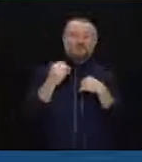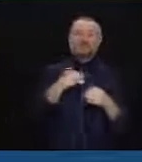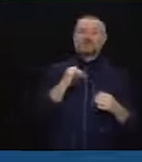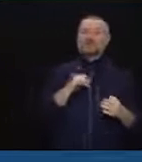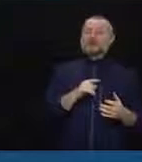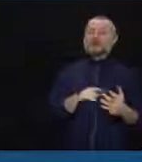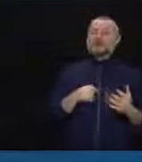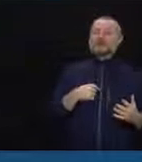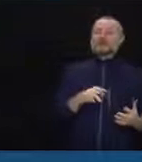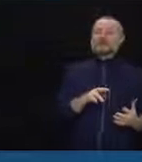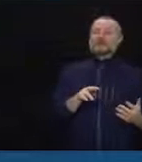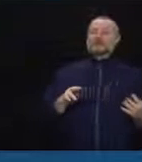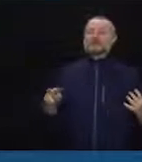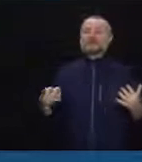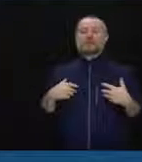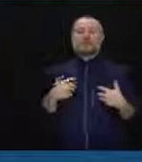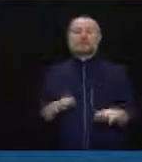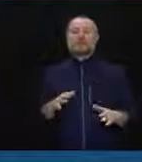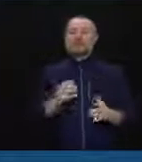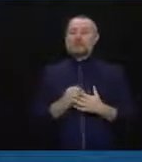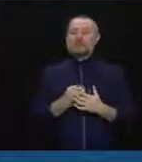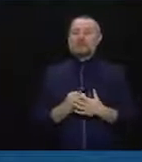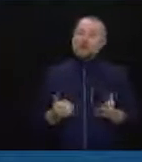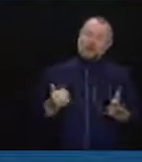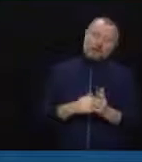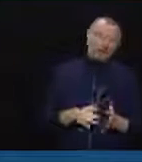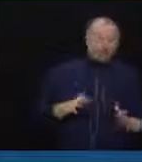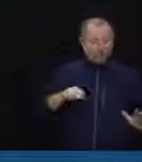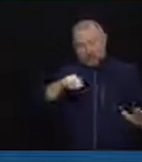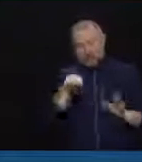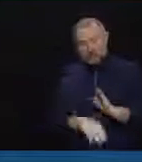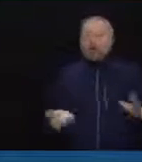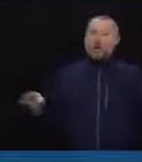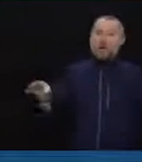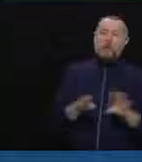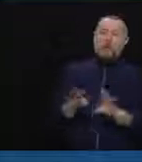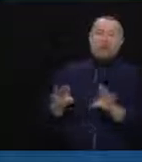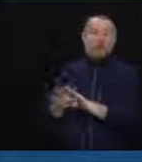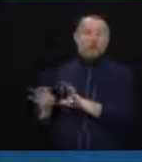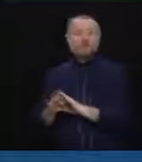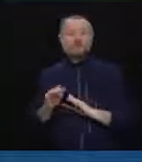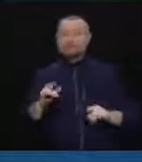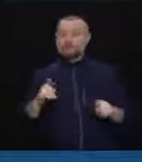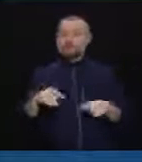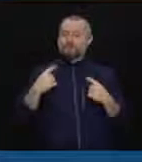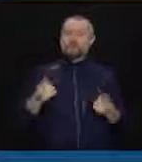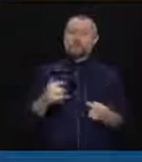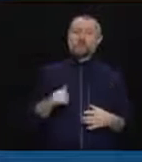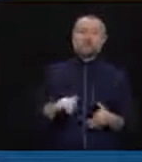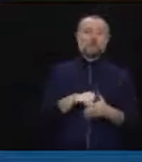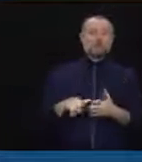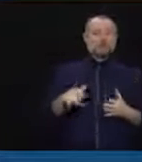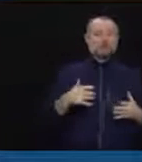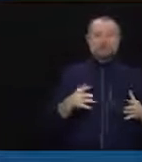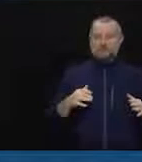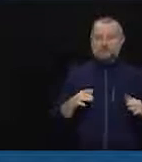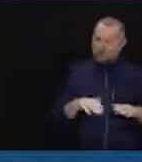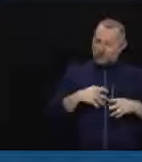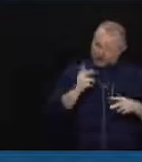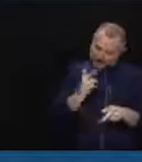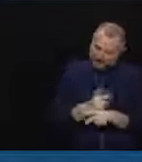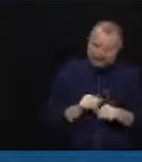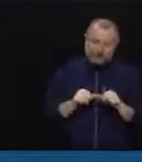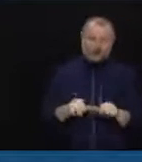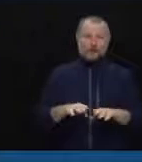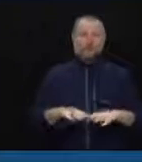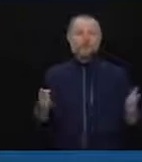shut down our economy. Because I've said from the beginning, we're keeping New York open. But how can we protect people